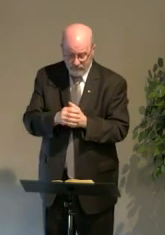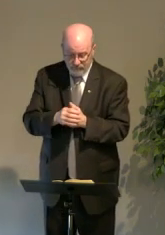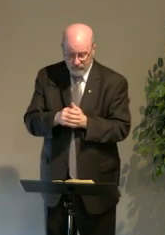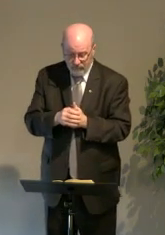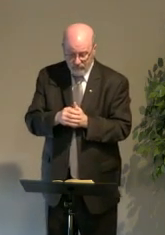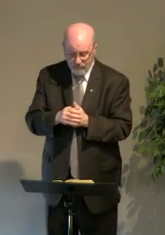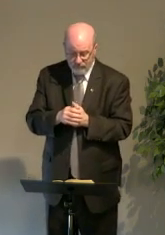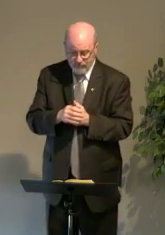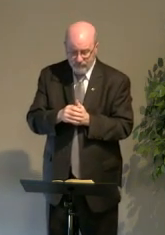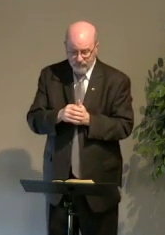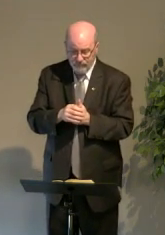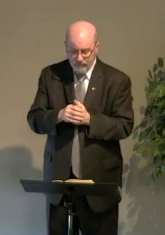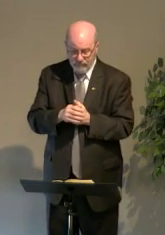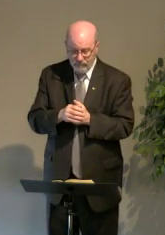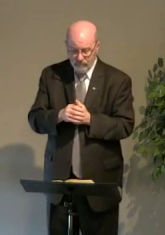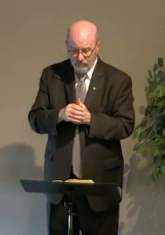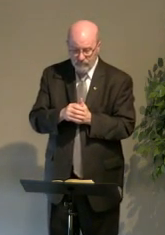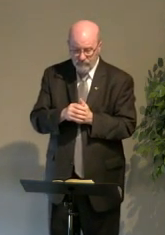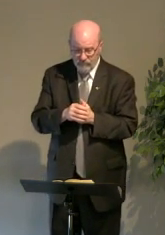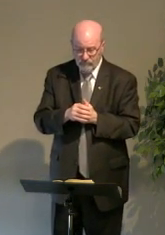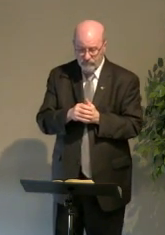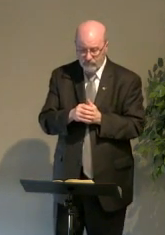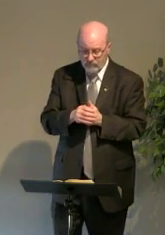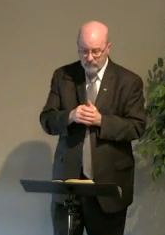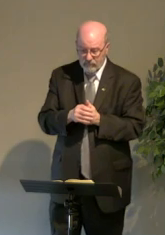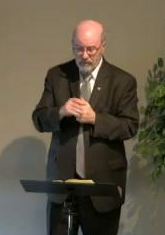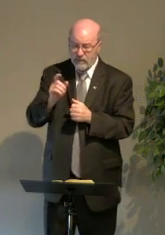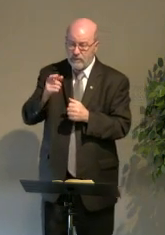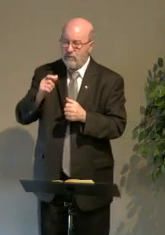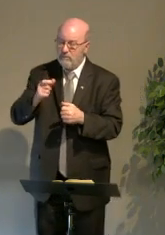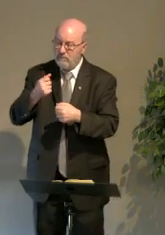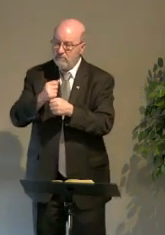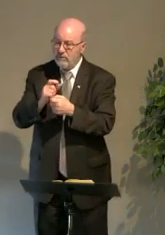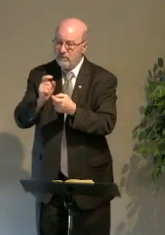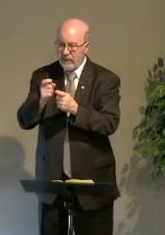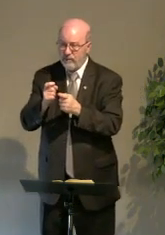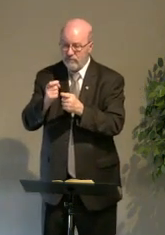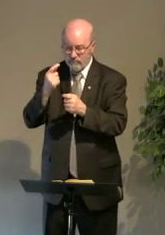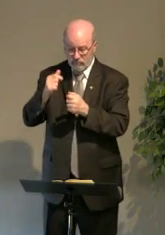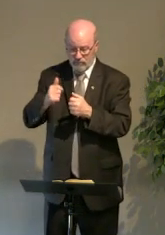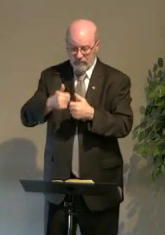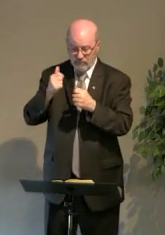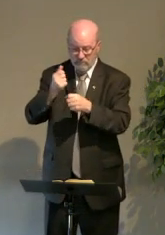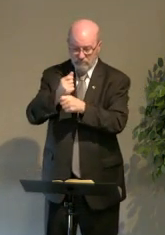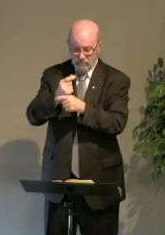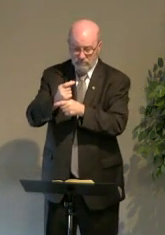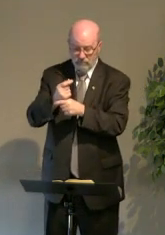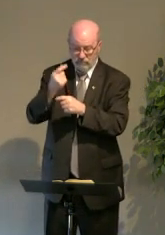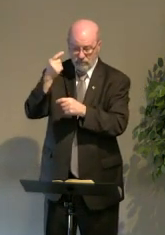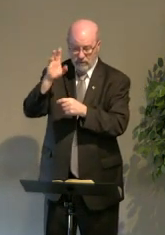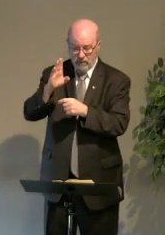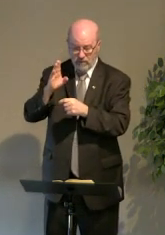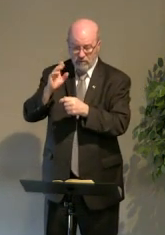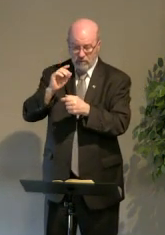or retool, if you will. Retool, if you need to, so that your life can be productive. Verse 10 of Ephesians chapter 2.